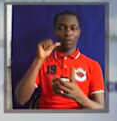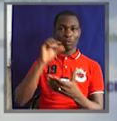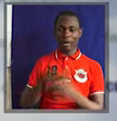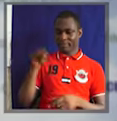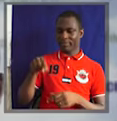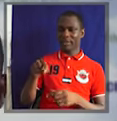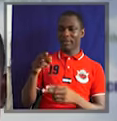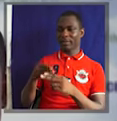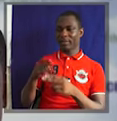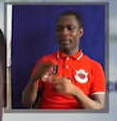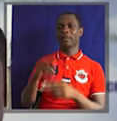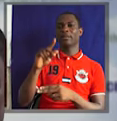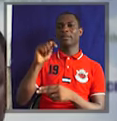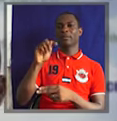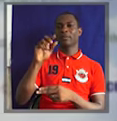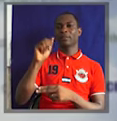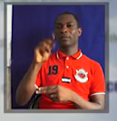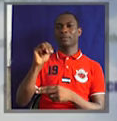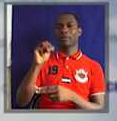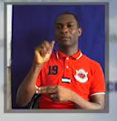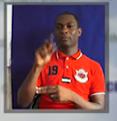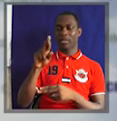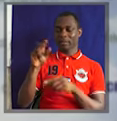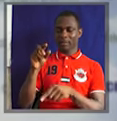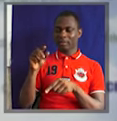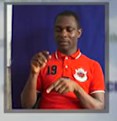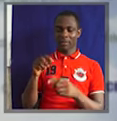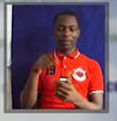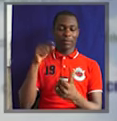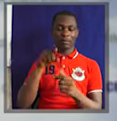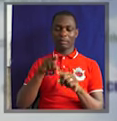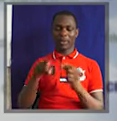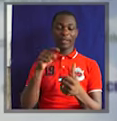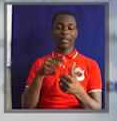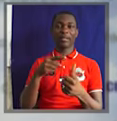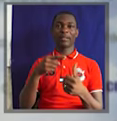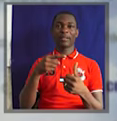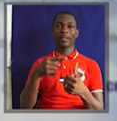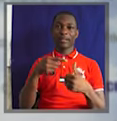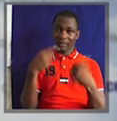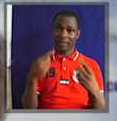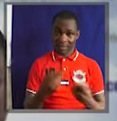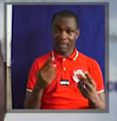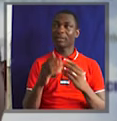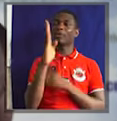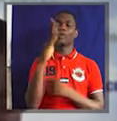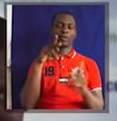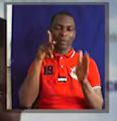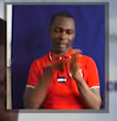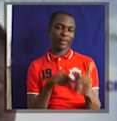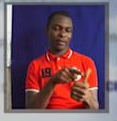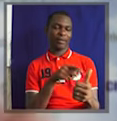no Tama. Na Bible say El no eye Onyankopon boni bi. Ana Onyankopon ekum sa